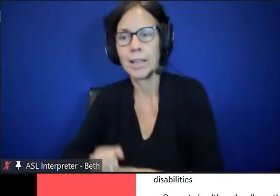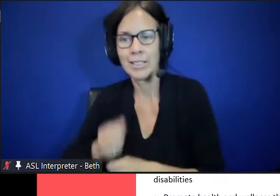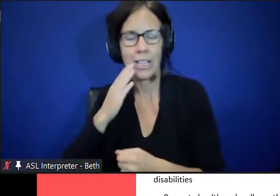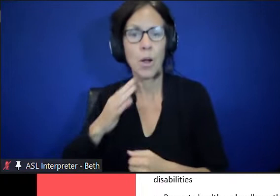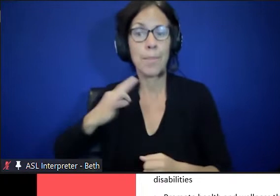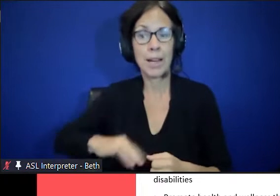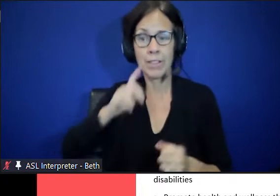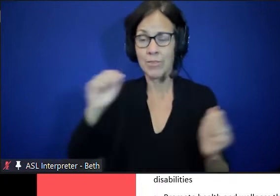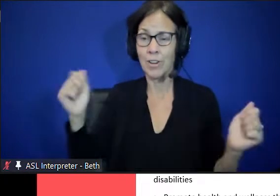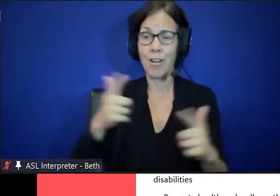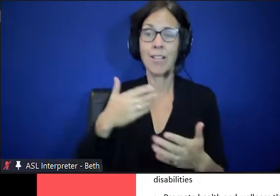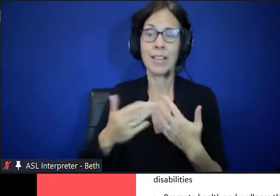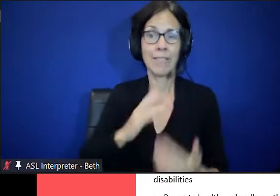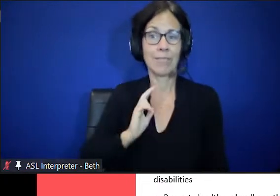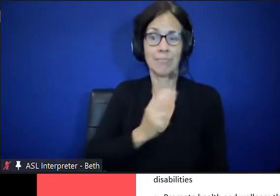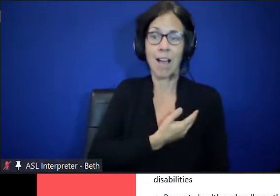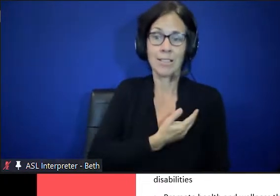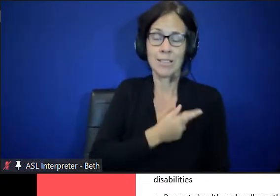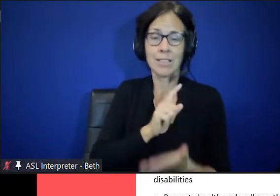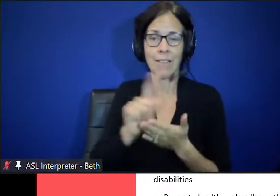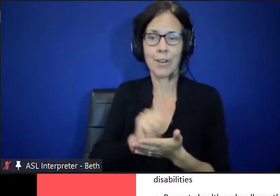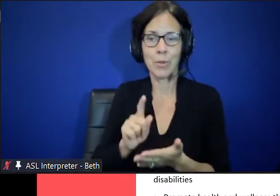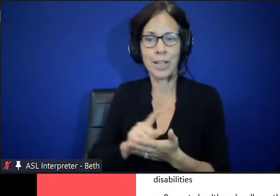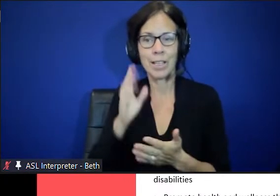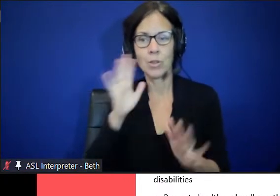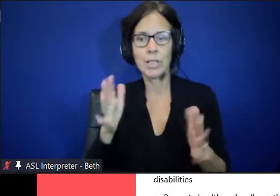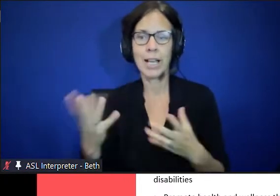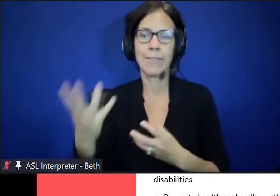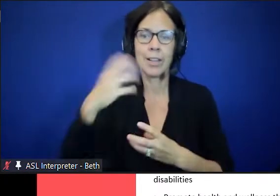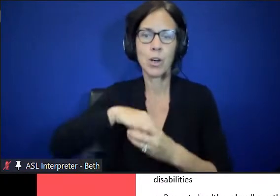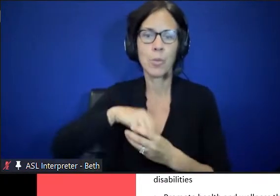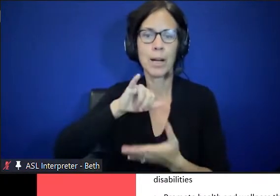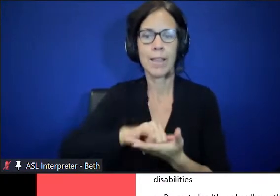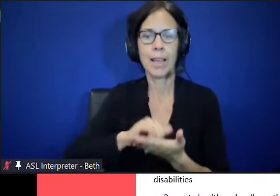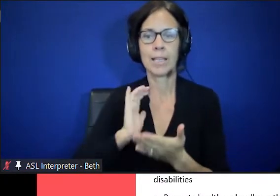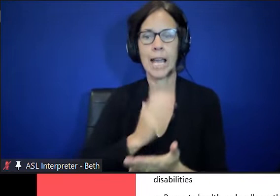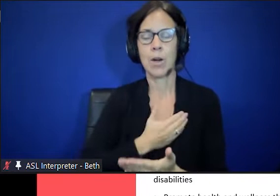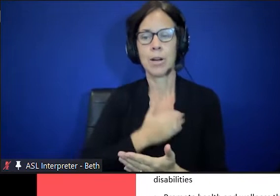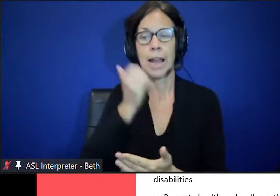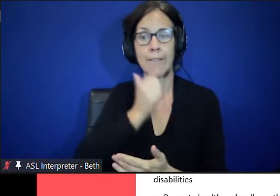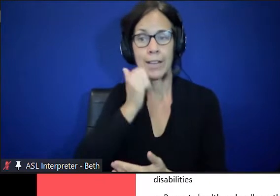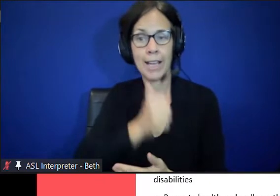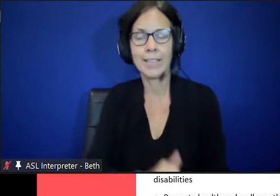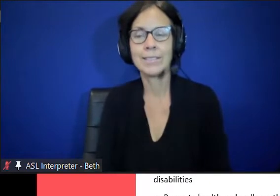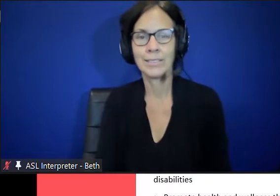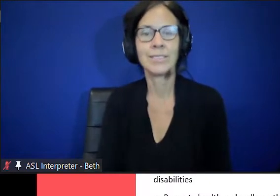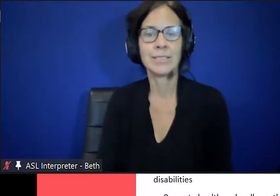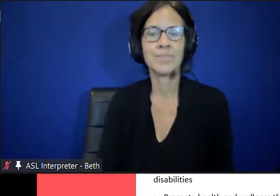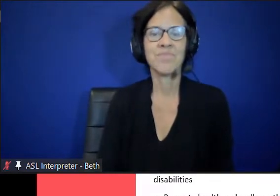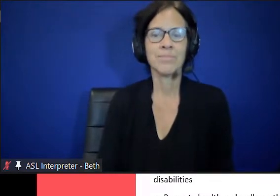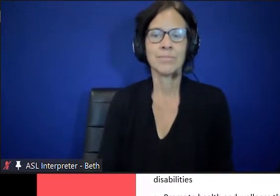for everyone, even us weekly, to just kind of incorporate that into our day.